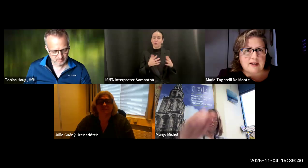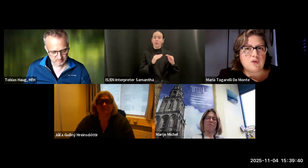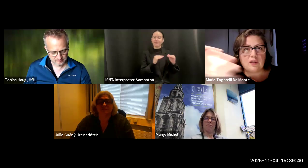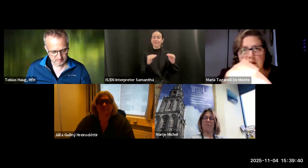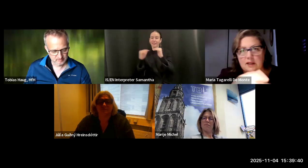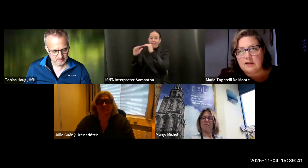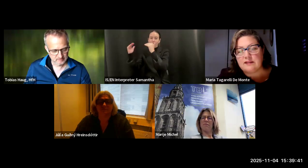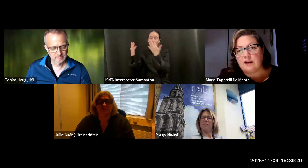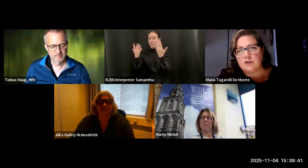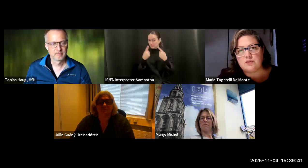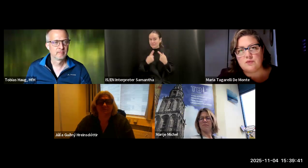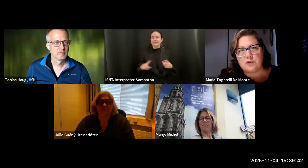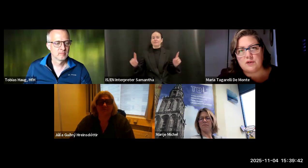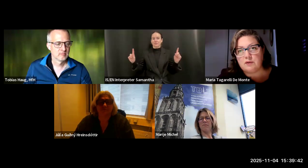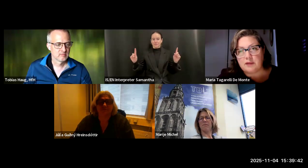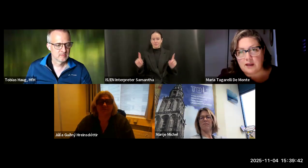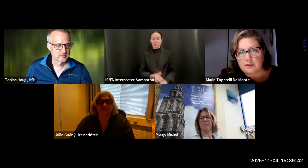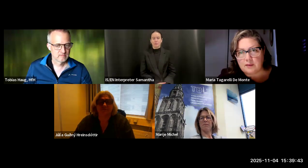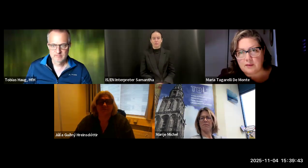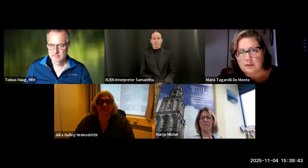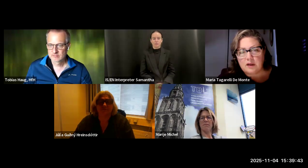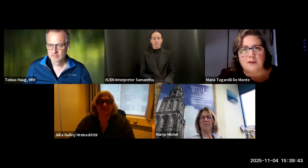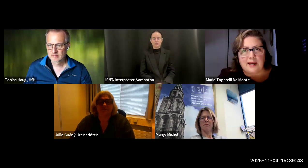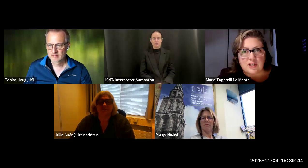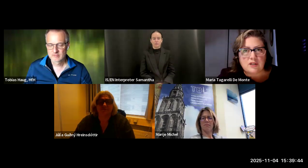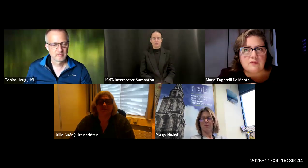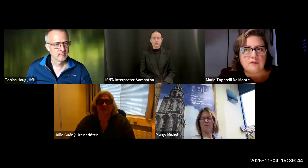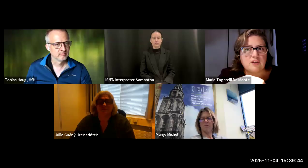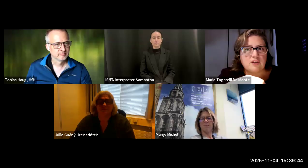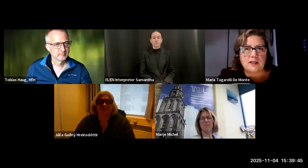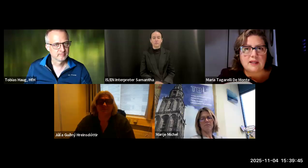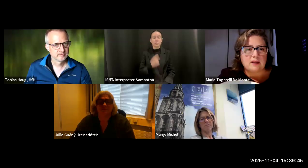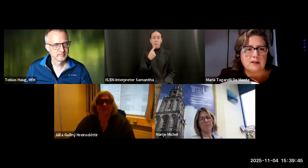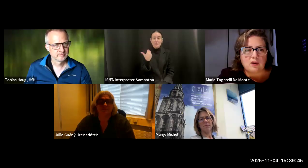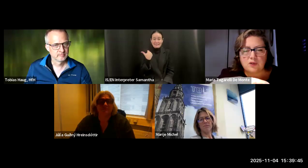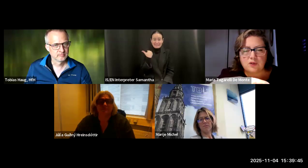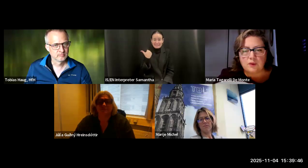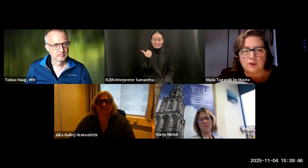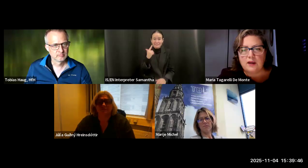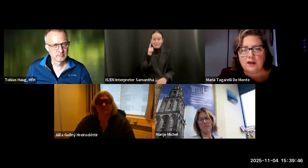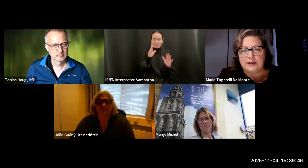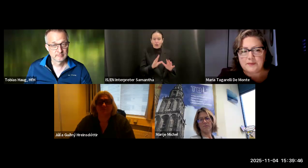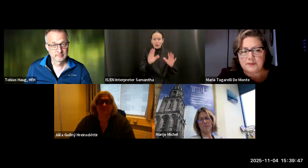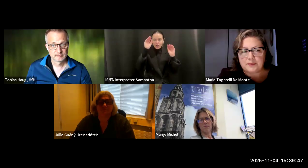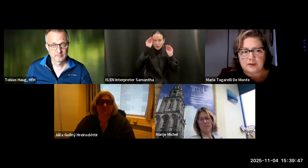the fact that early signers would never be able to manage visually, and